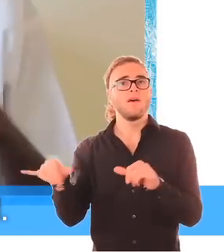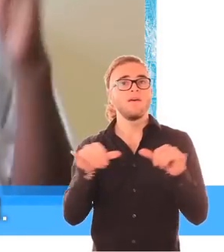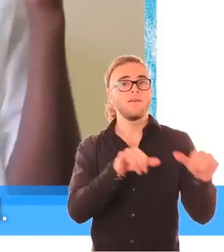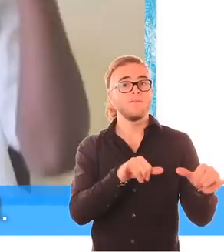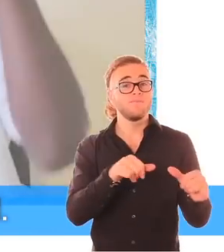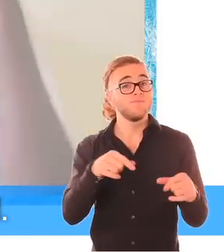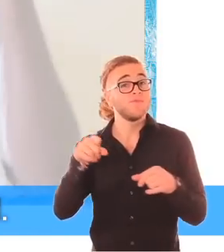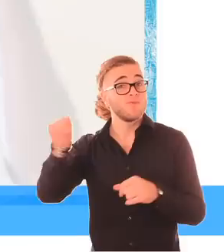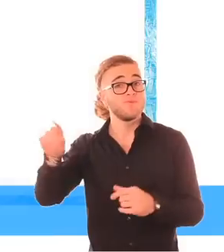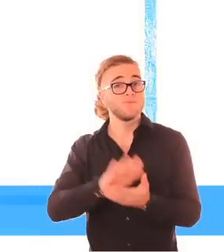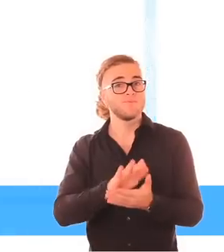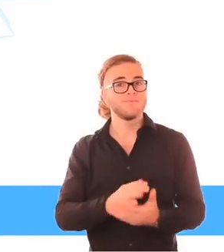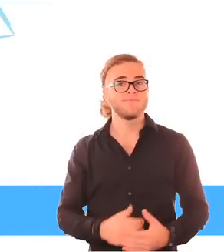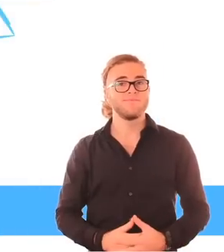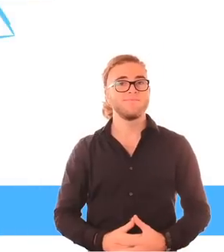school.